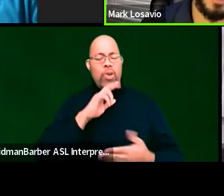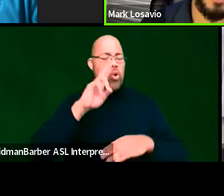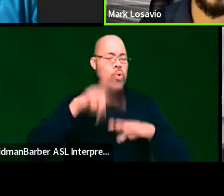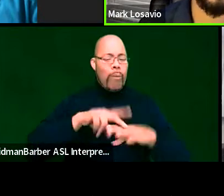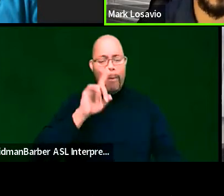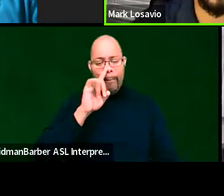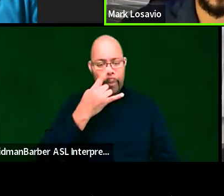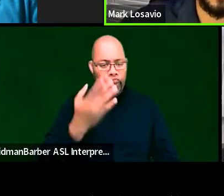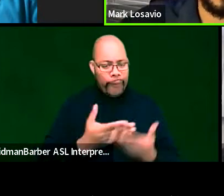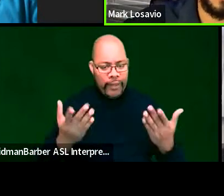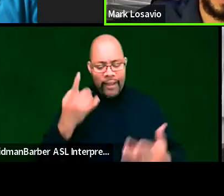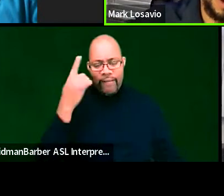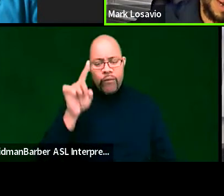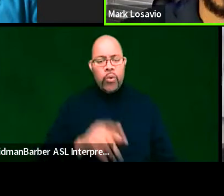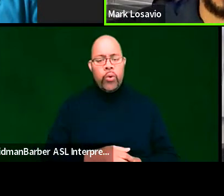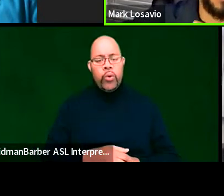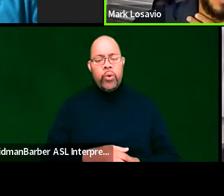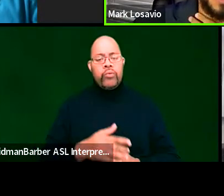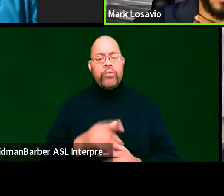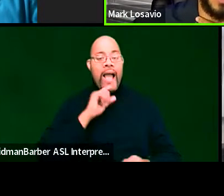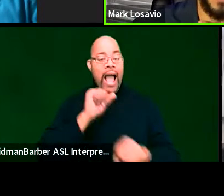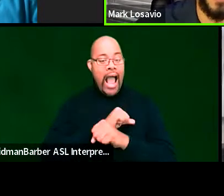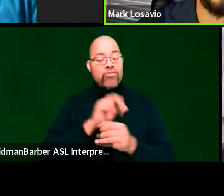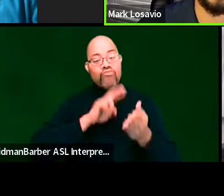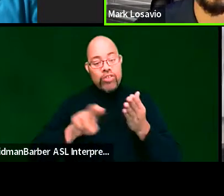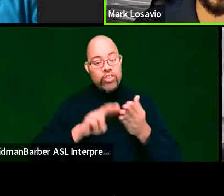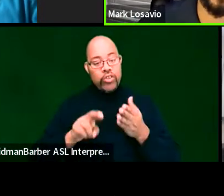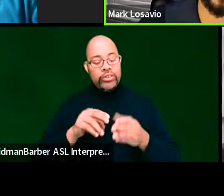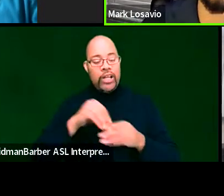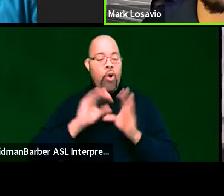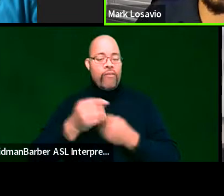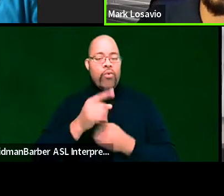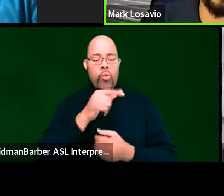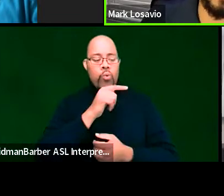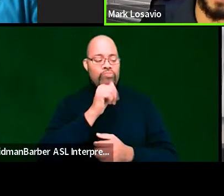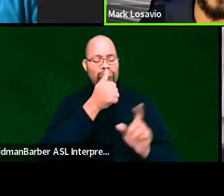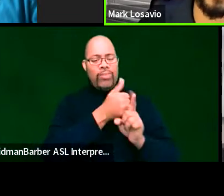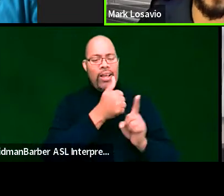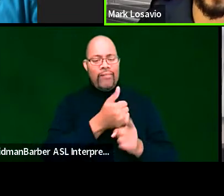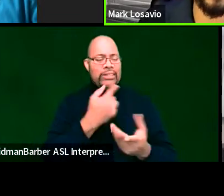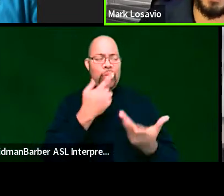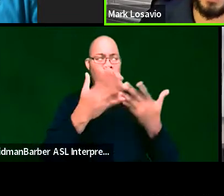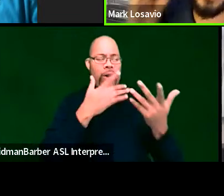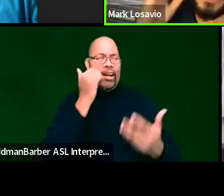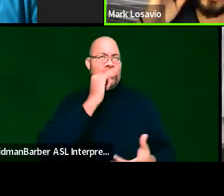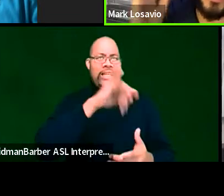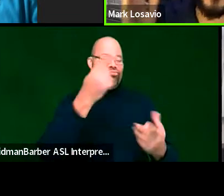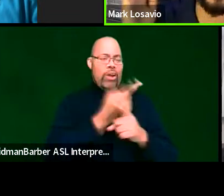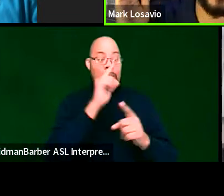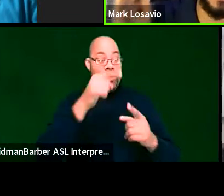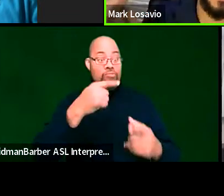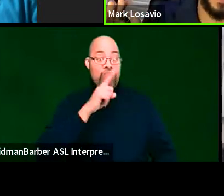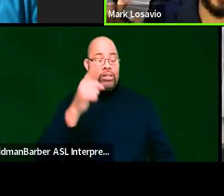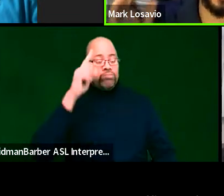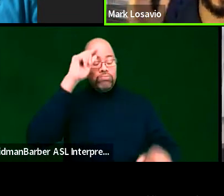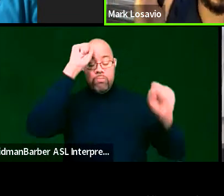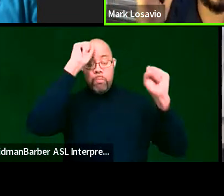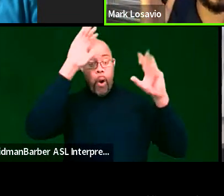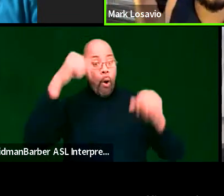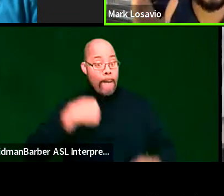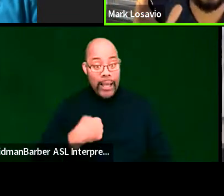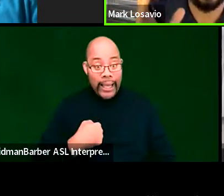boring stuff for the like actual researcher in our office, who's an archaeologist. It was just like whatever, every day for him. But it was blowing my